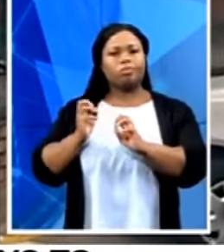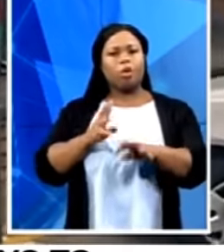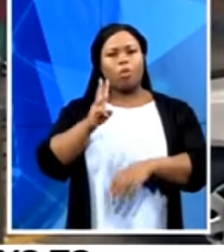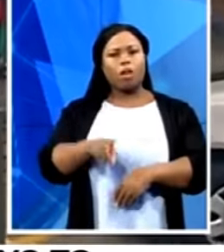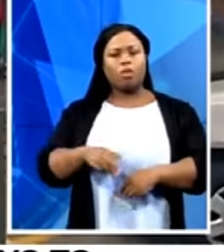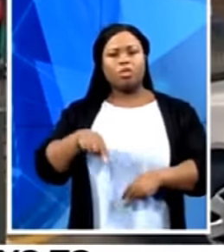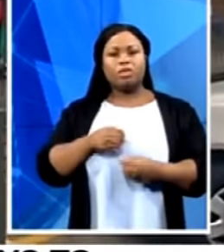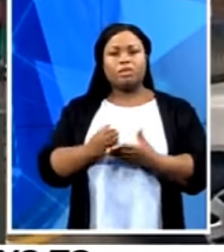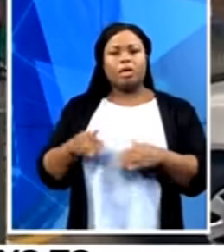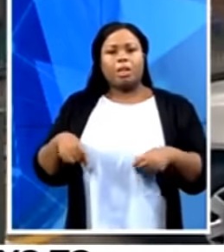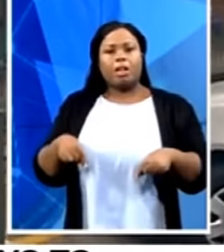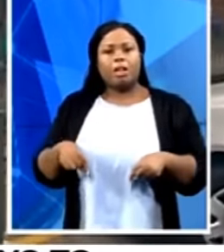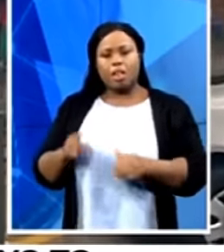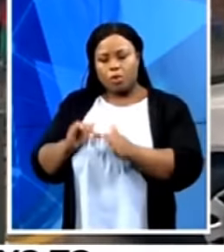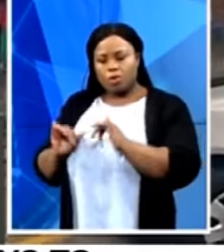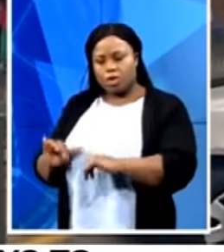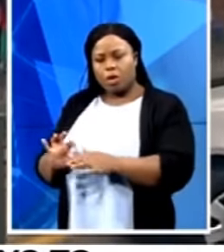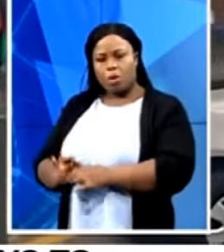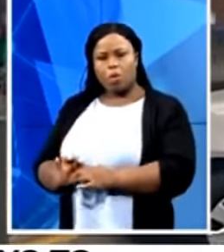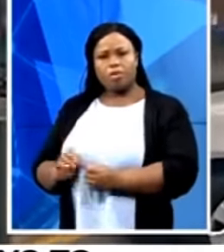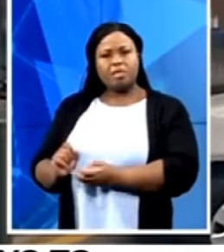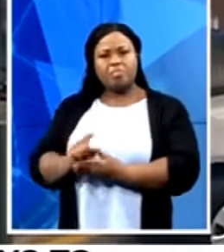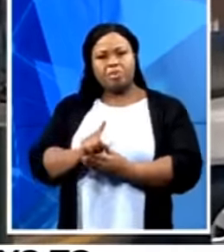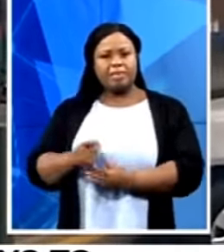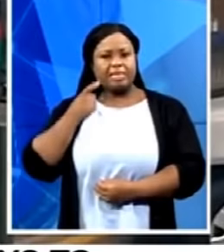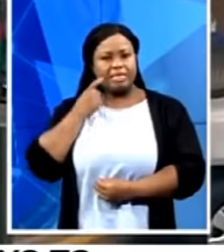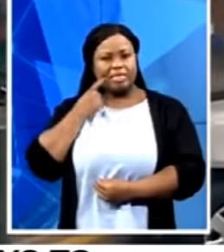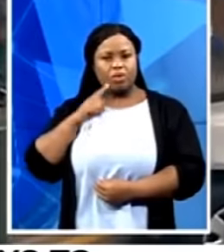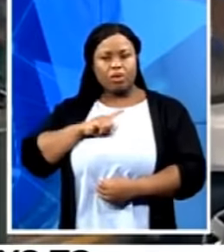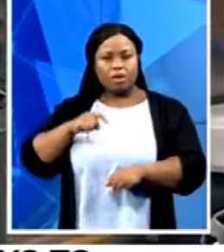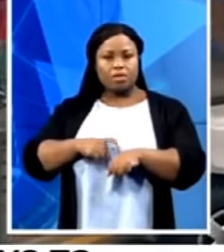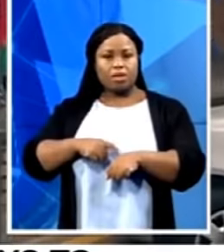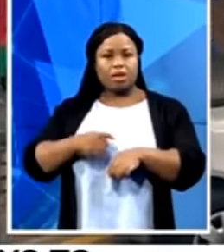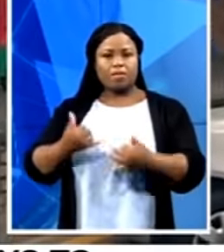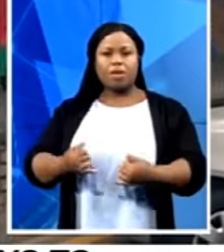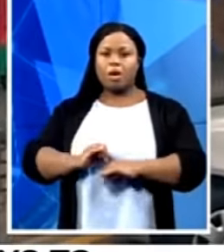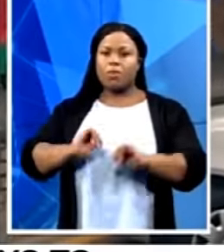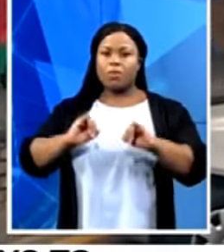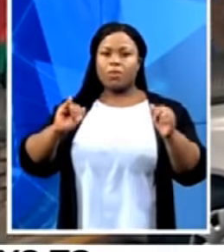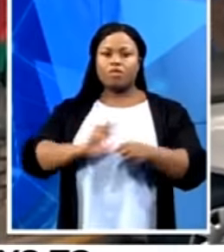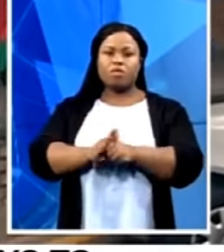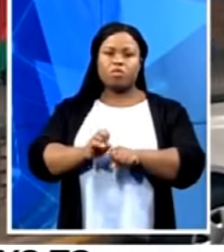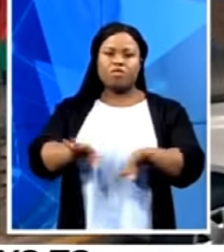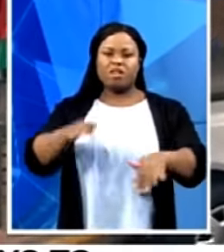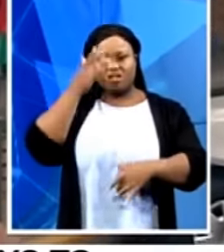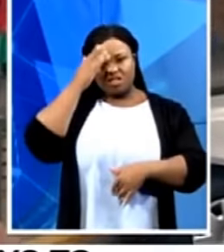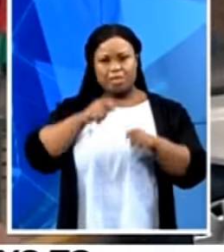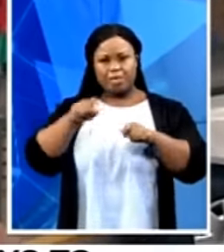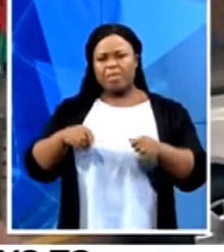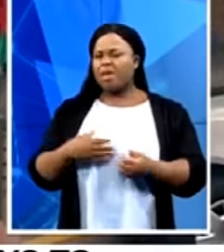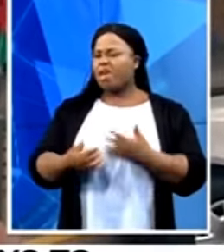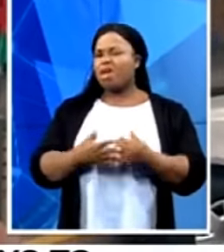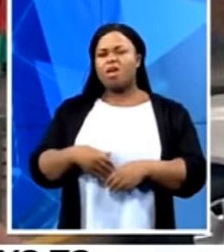time because of the coronavirus. So I would suggest that in any shop, Checkers, Pick n Pay, anybody else, SPA's initiative has